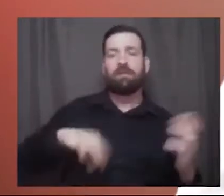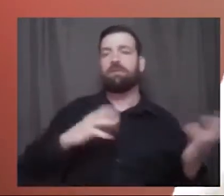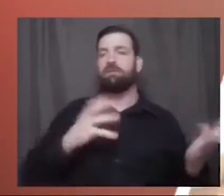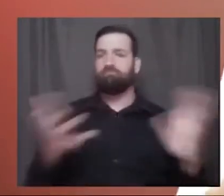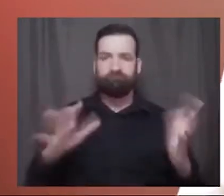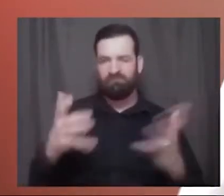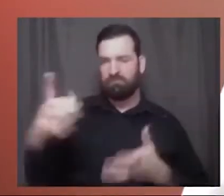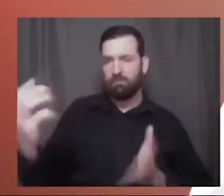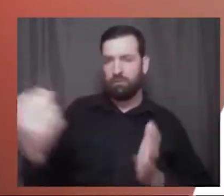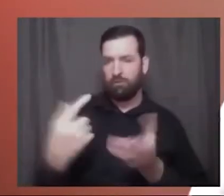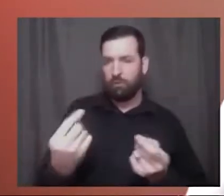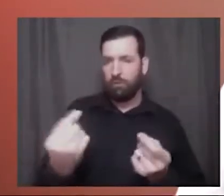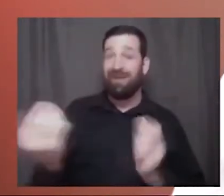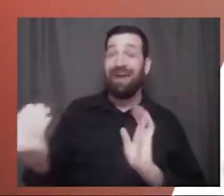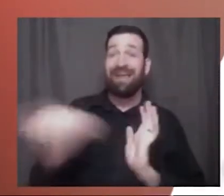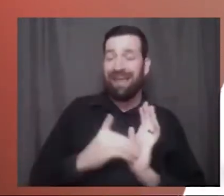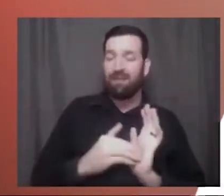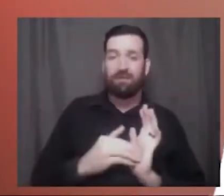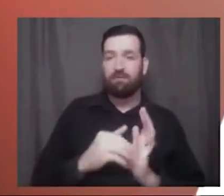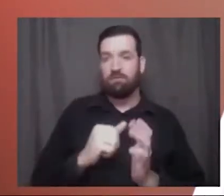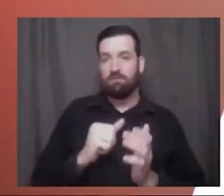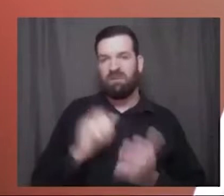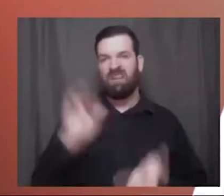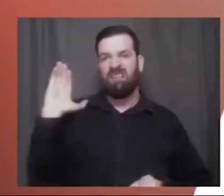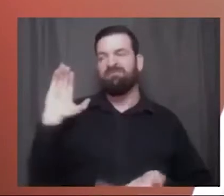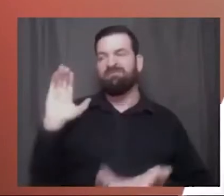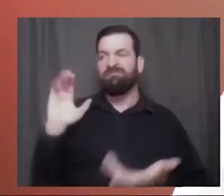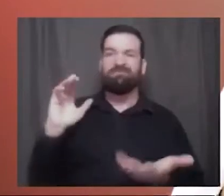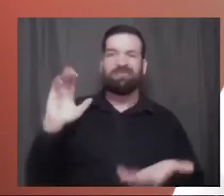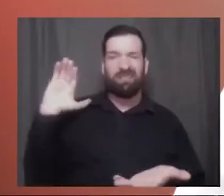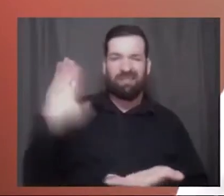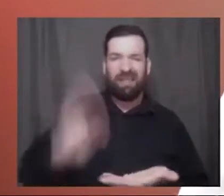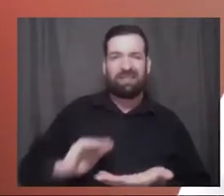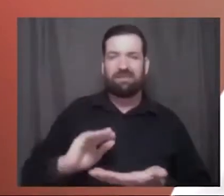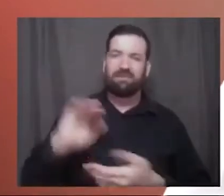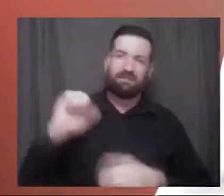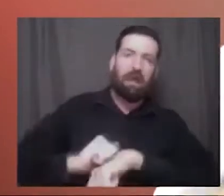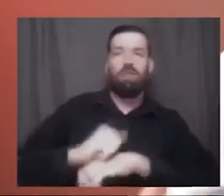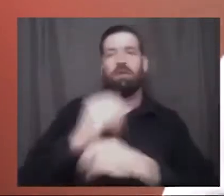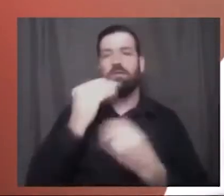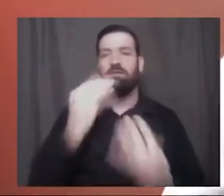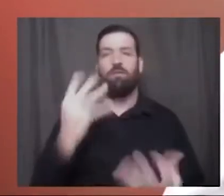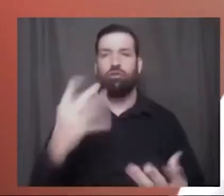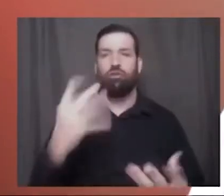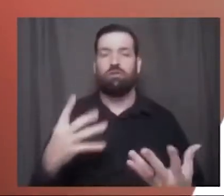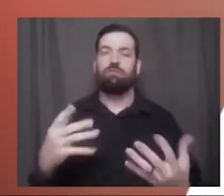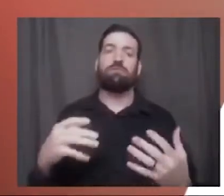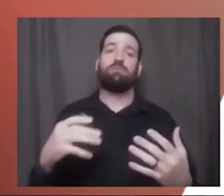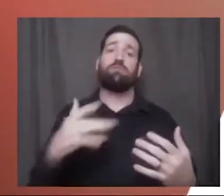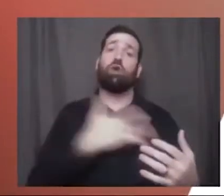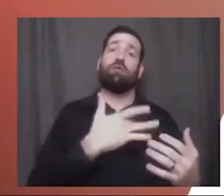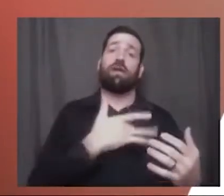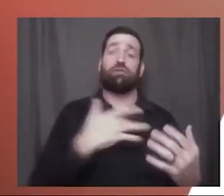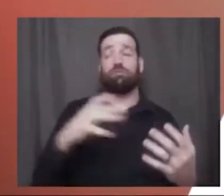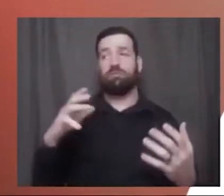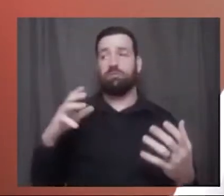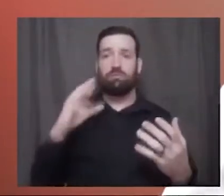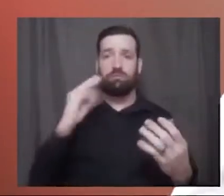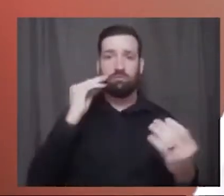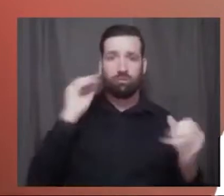area that we don't have as good information on, or we know there are potential increased risks, at least from a cardiovascular side. Right. From a cancer side, I'm not even sure we've